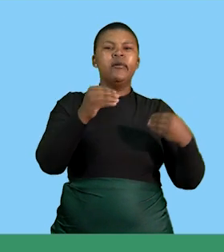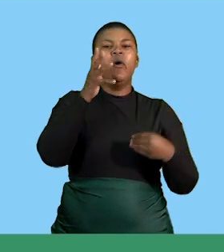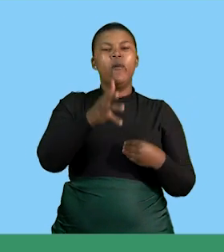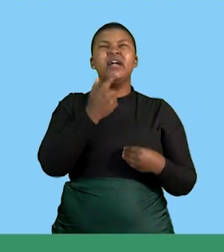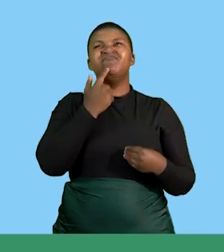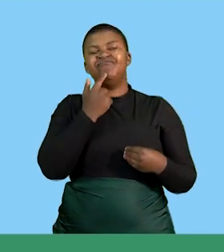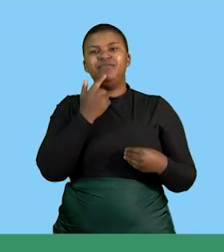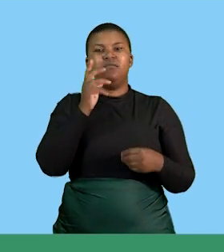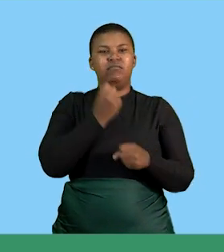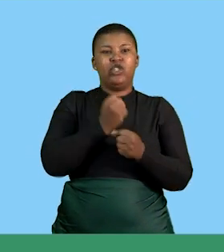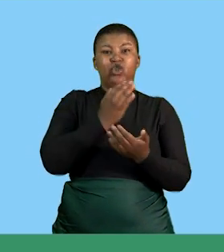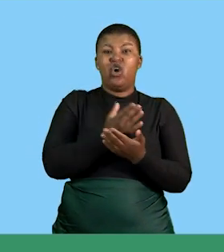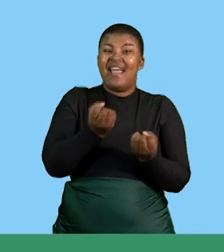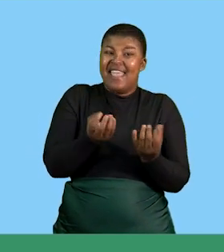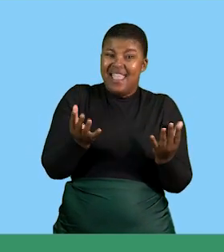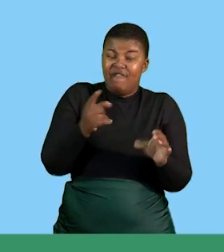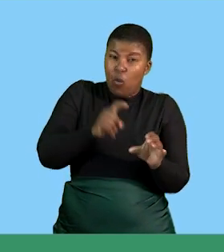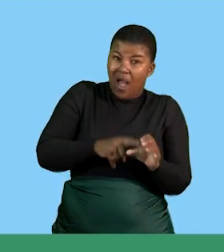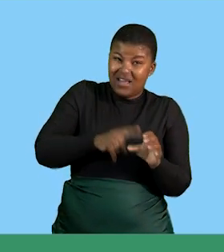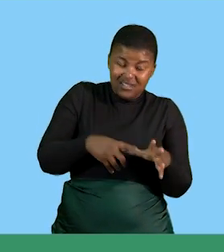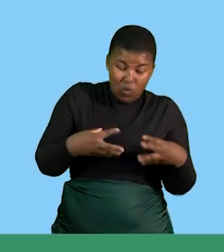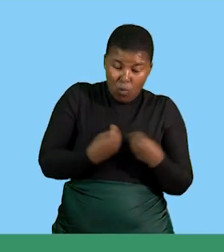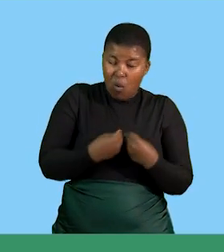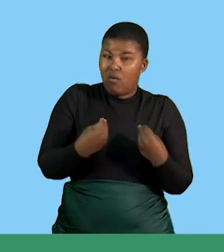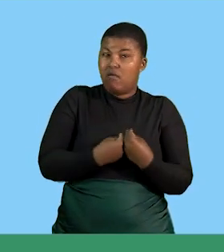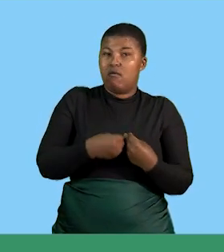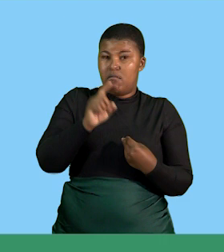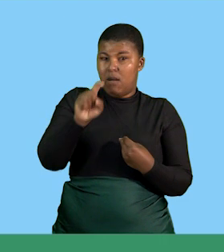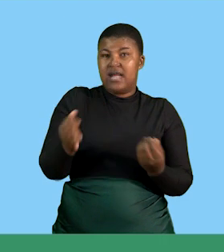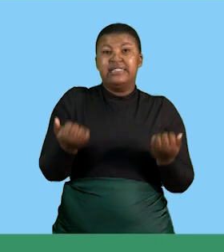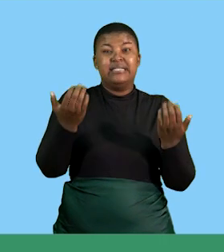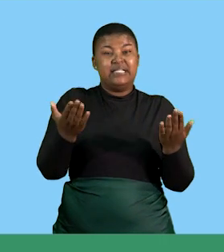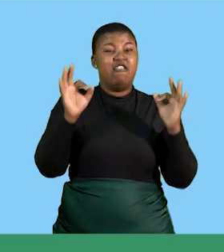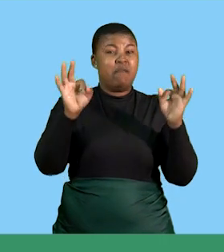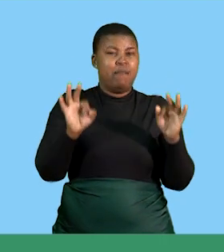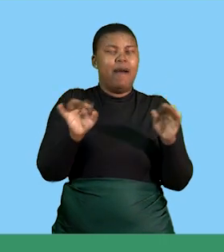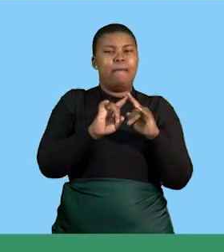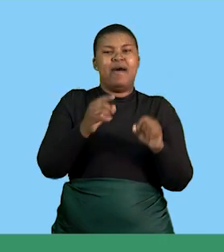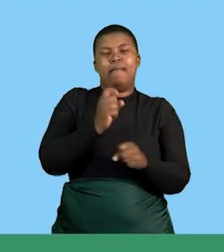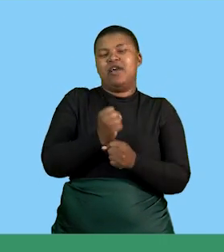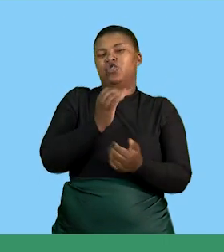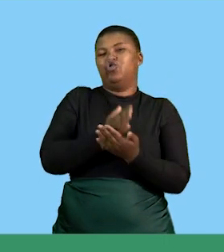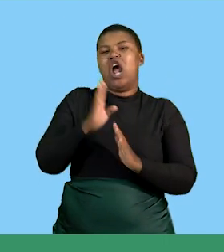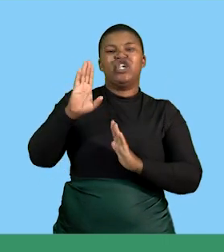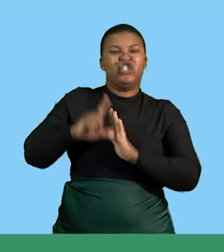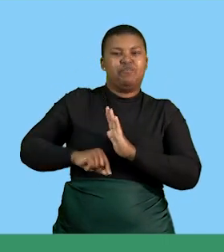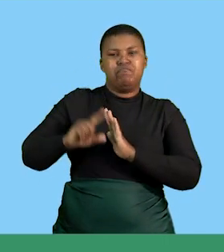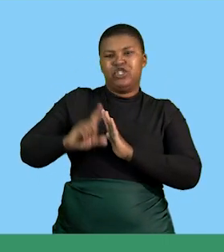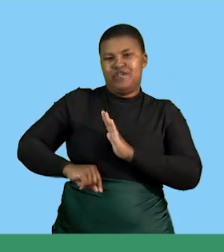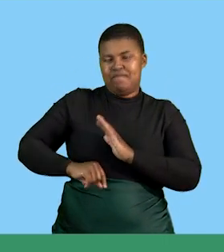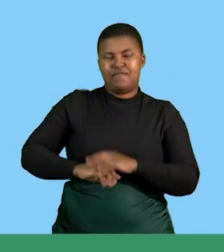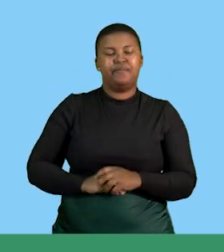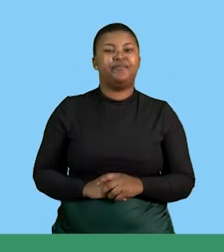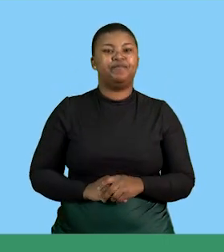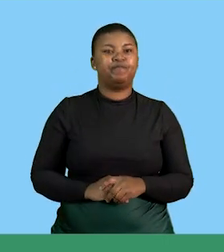be forced to offer quality products at the lowest possible prices. In